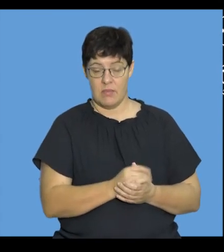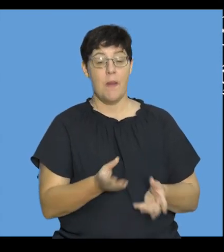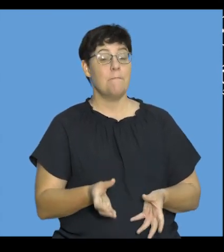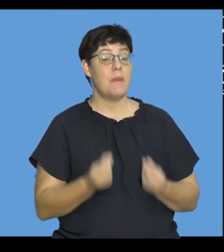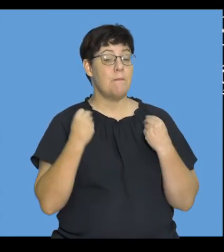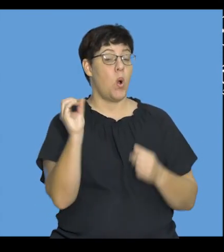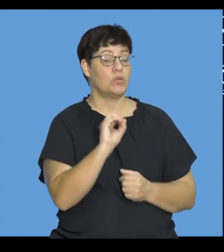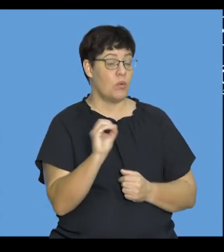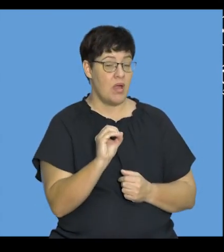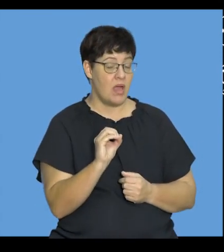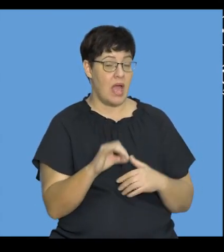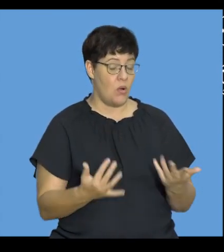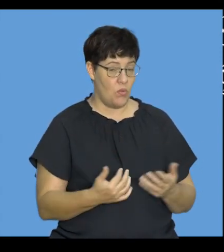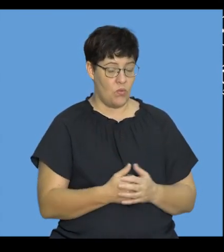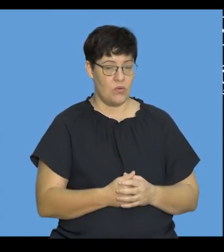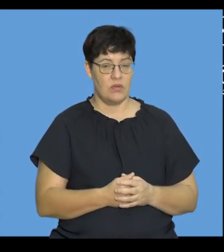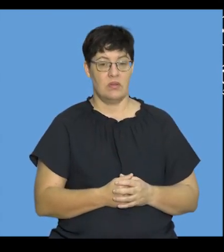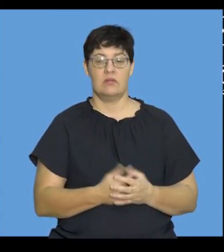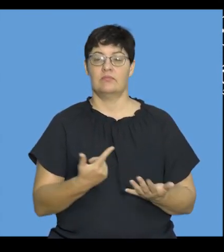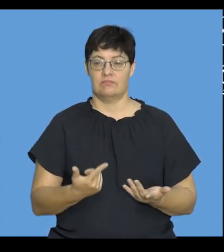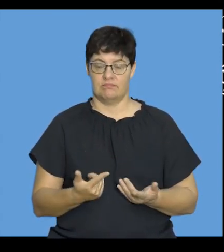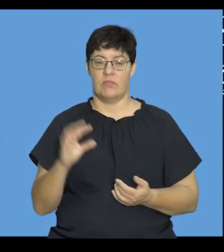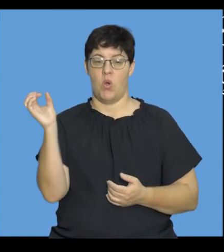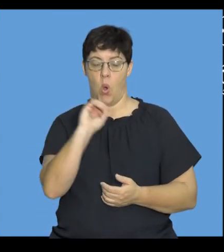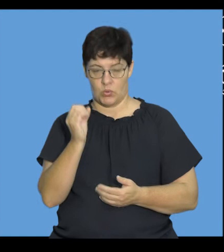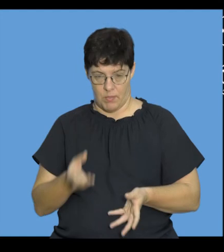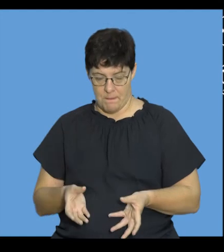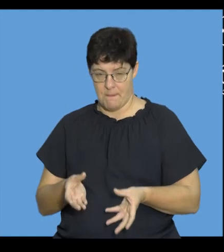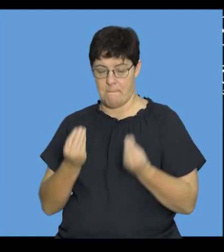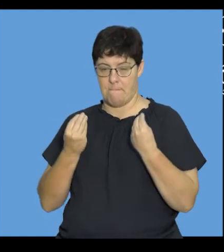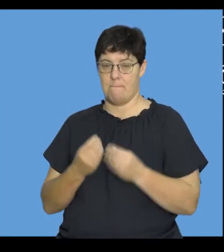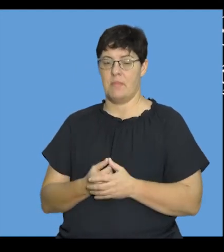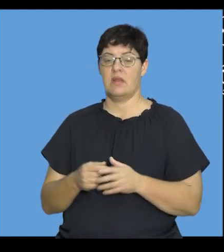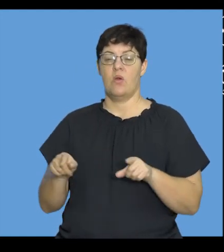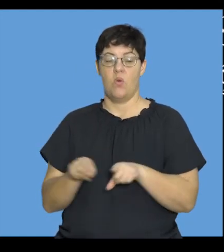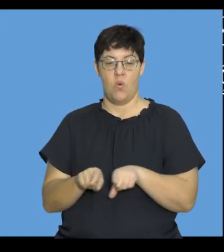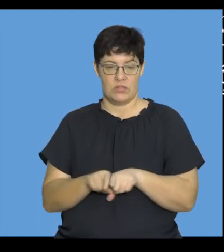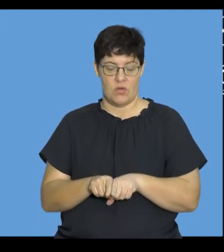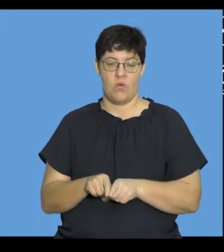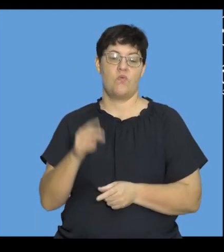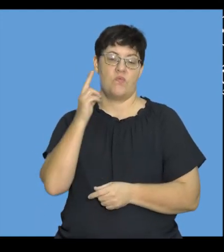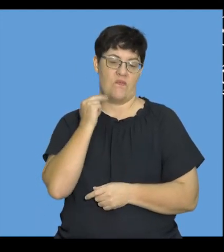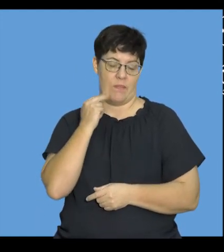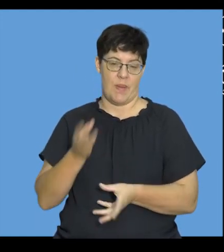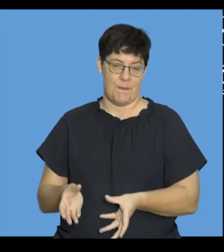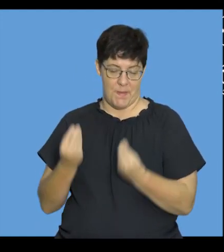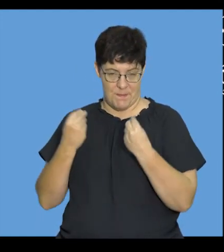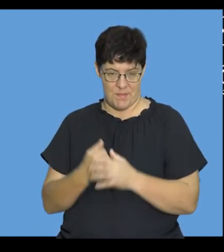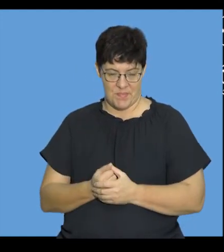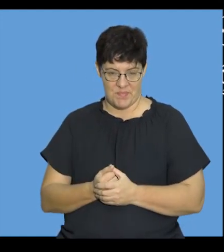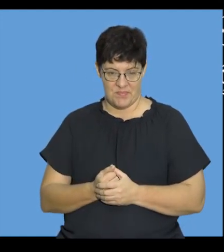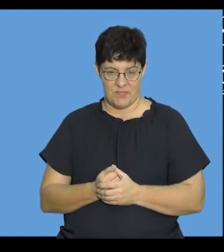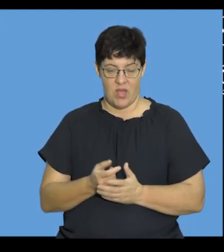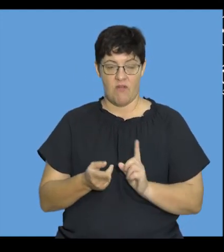sale? I'll receive it in October and November. Can you see? So it went from 1